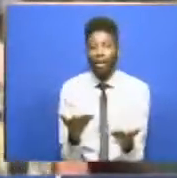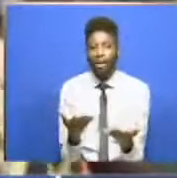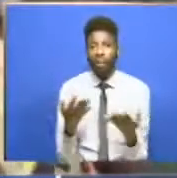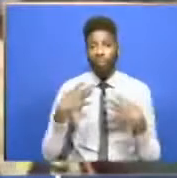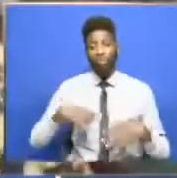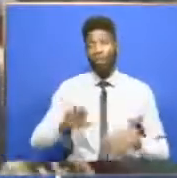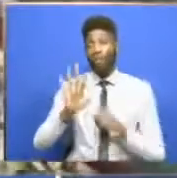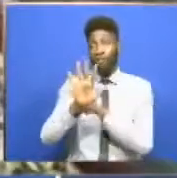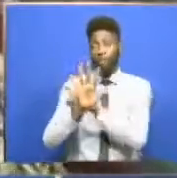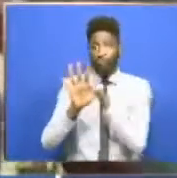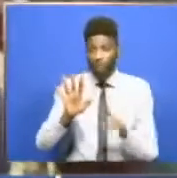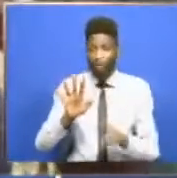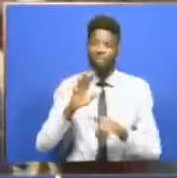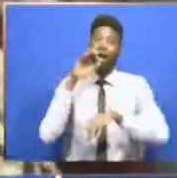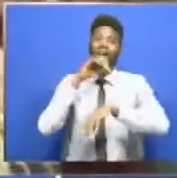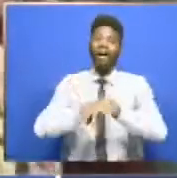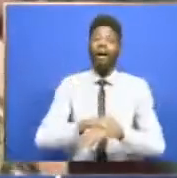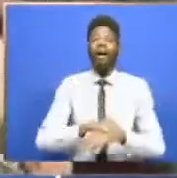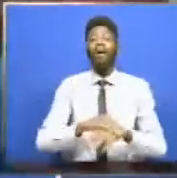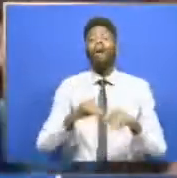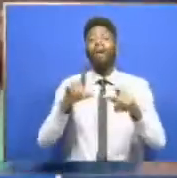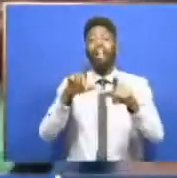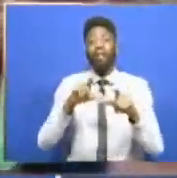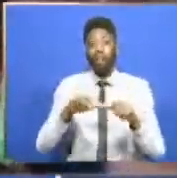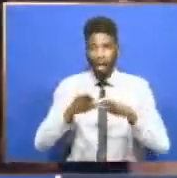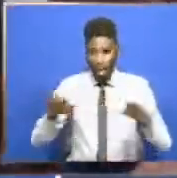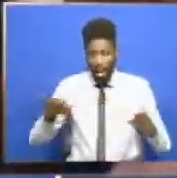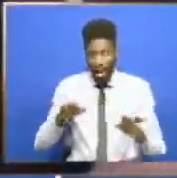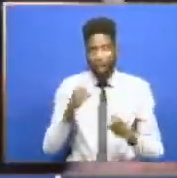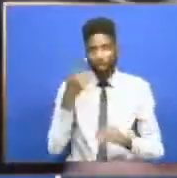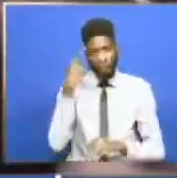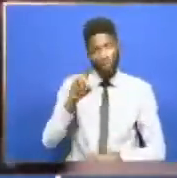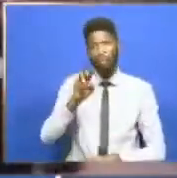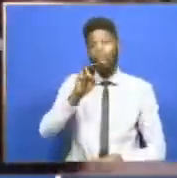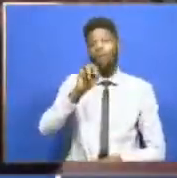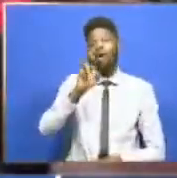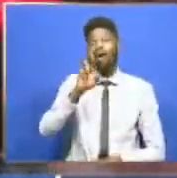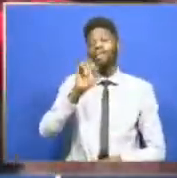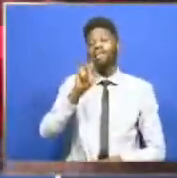watano walitoa title deed wapi ya Marikiti? Suleiman Yeri, Channel One News.